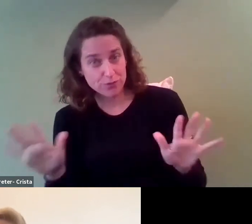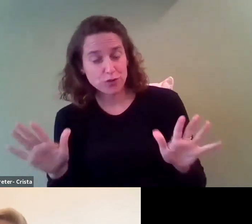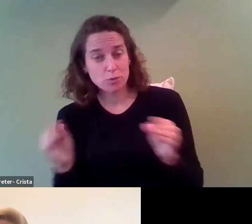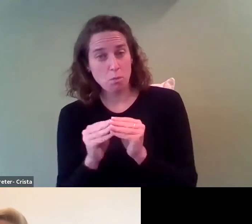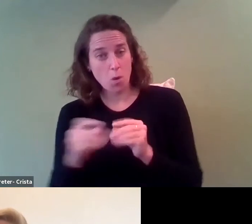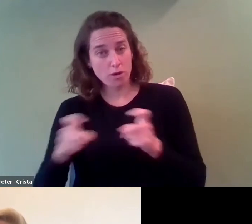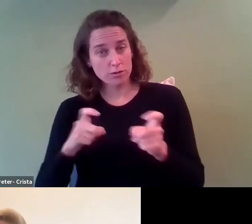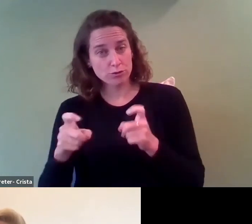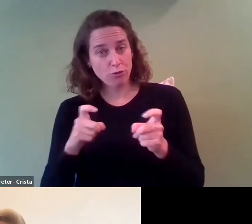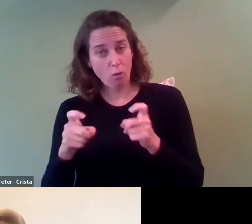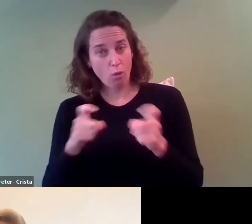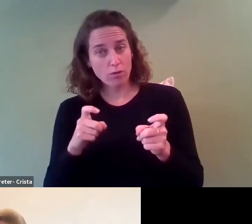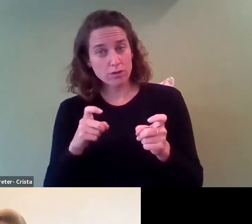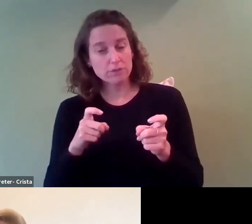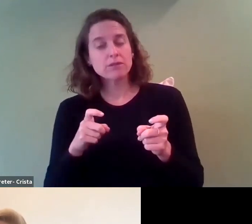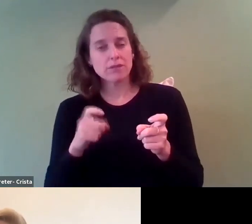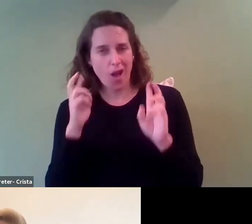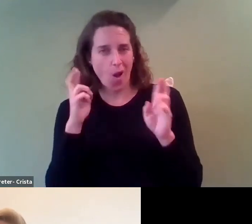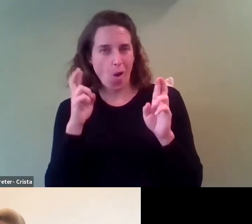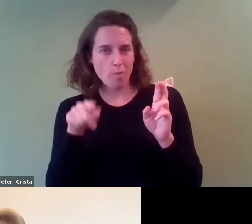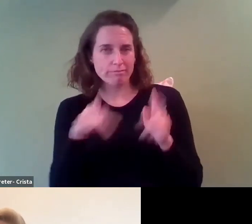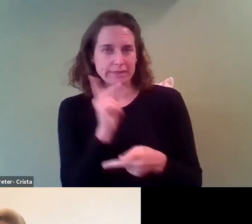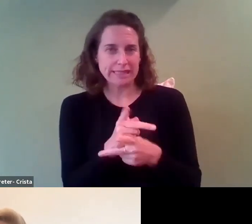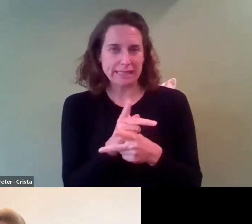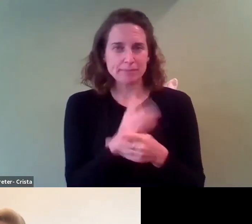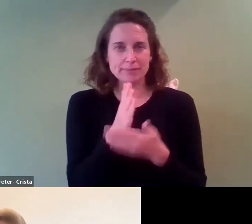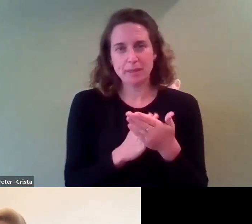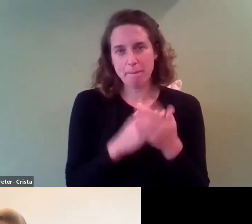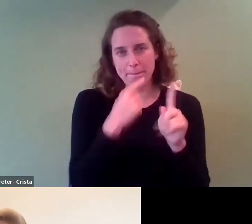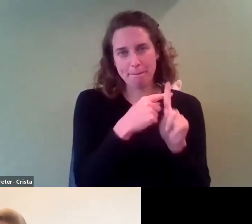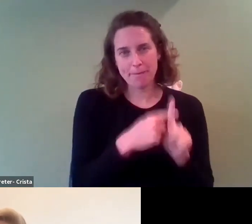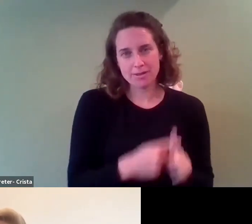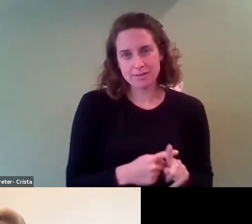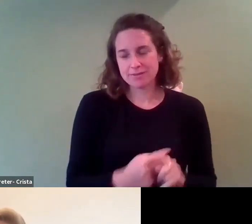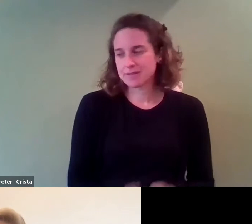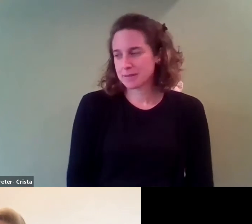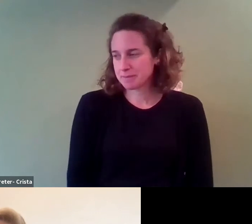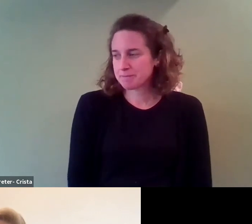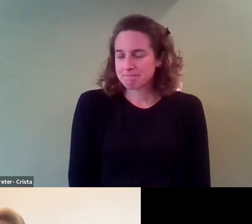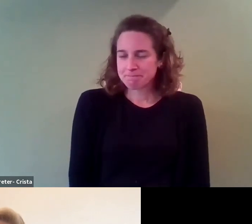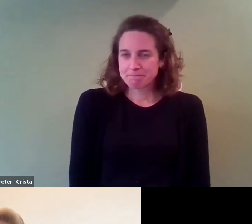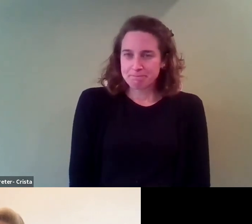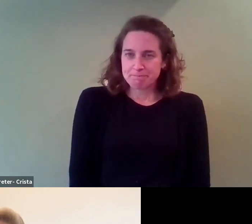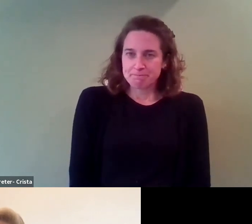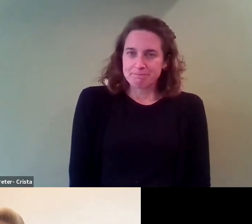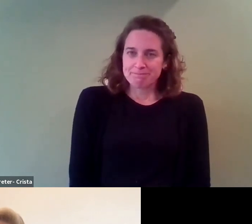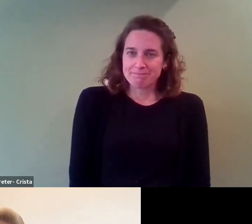control. So I really hope we don't forget. And I wonder if the kids will miss